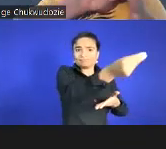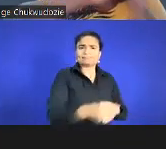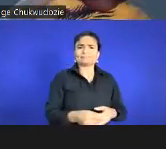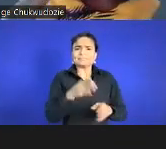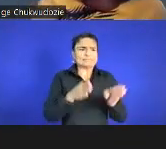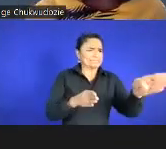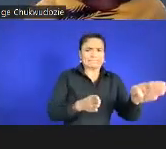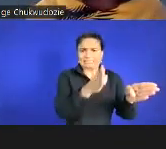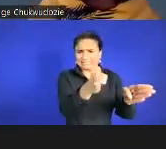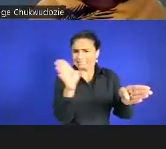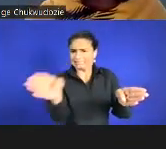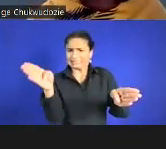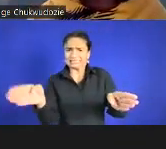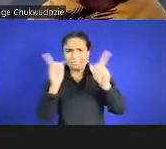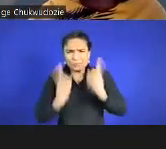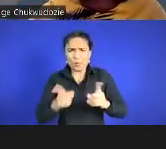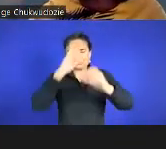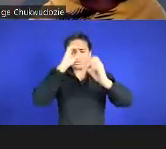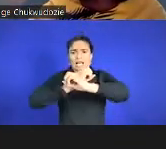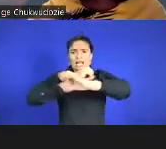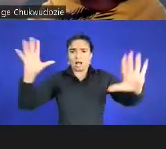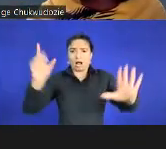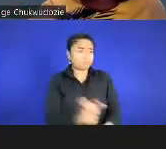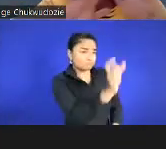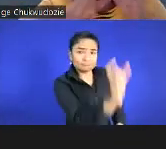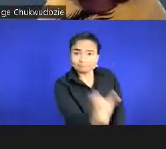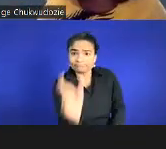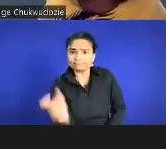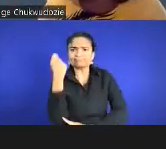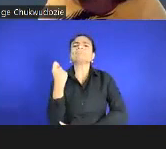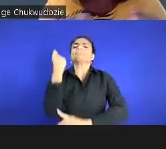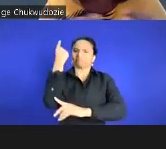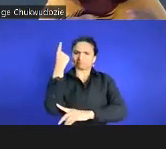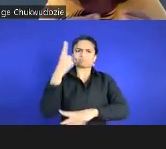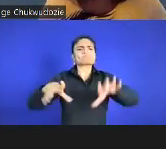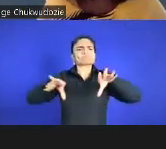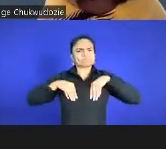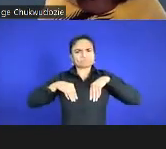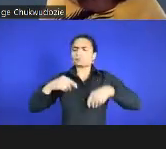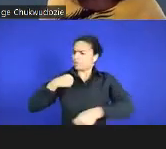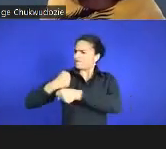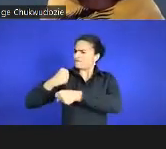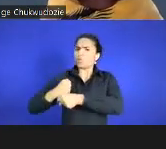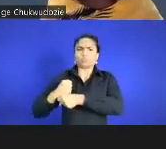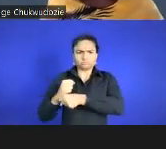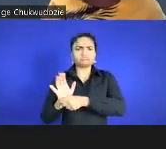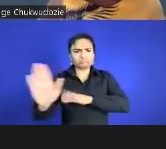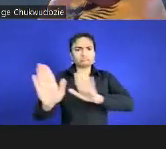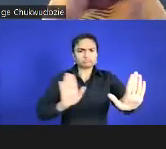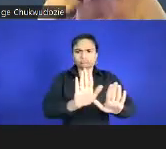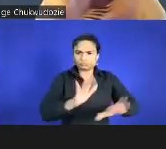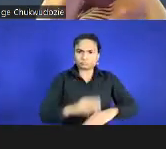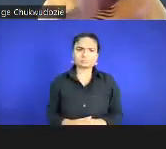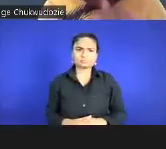as IEC materials in your offices, share handbills on it so